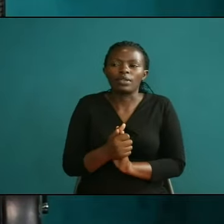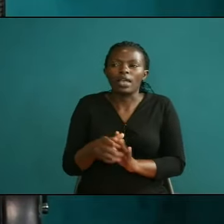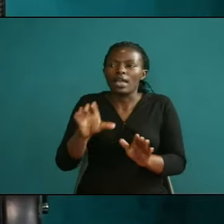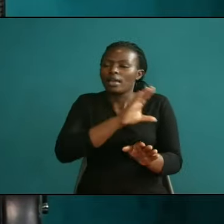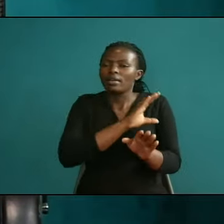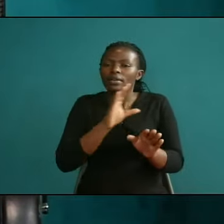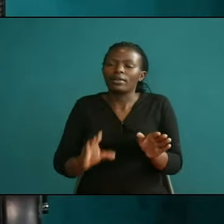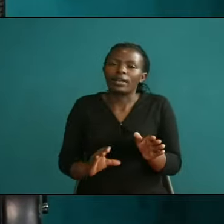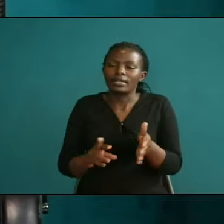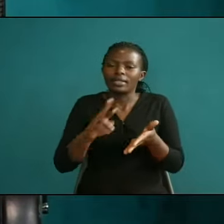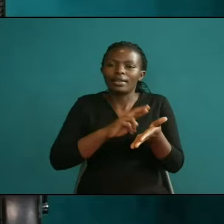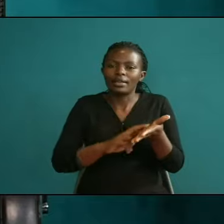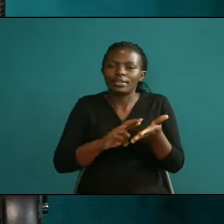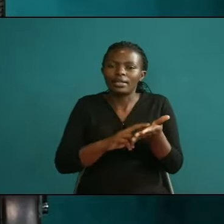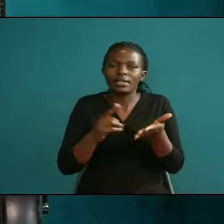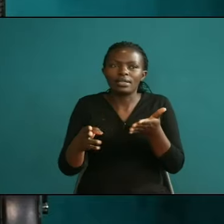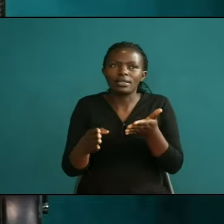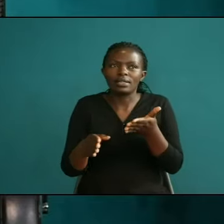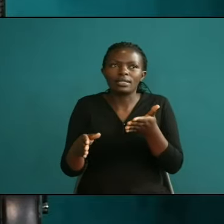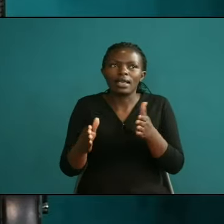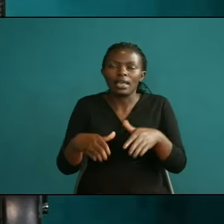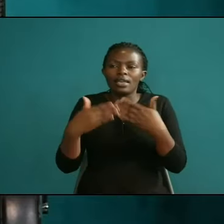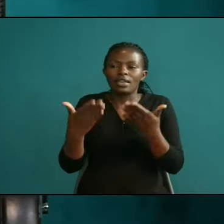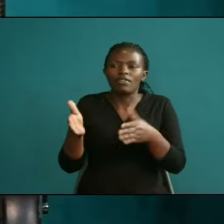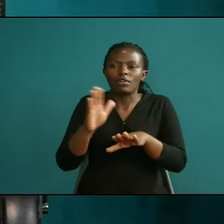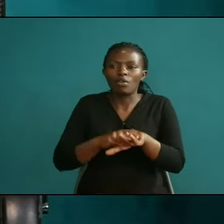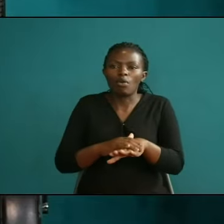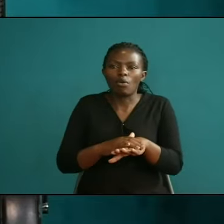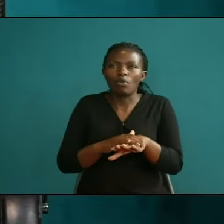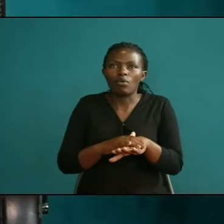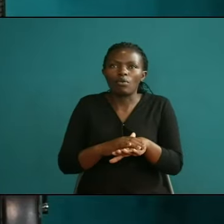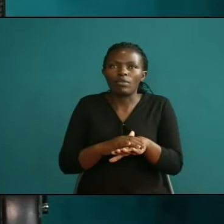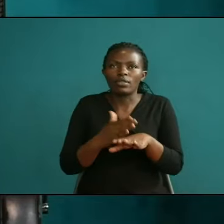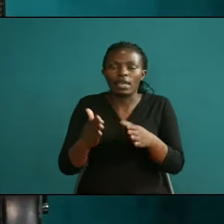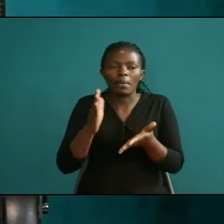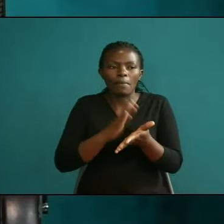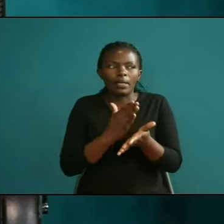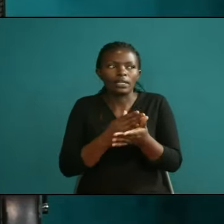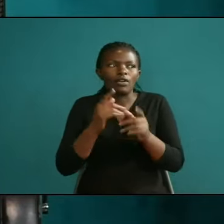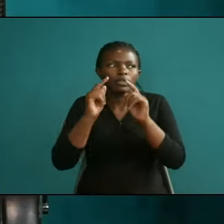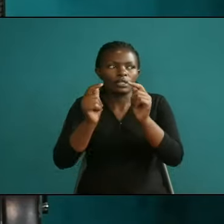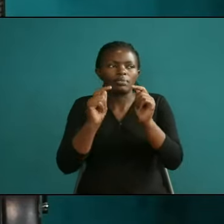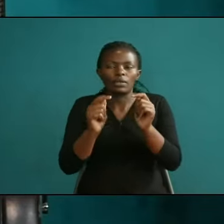is placed upon the tried, the tempted, faithful children of God.